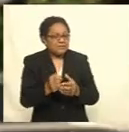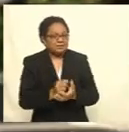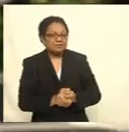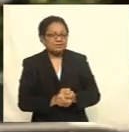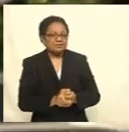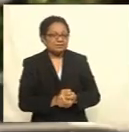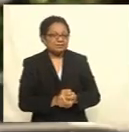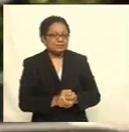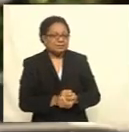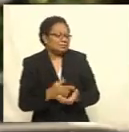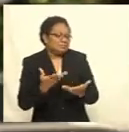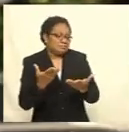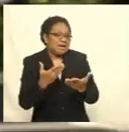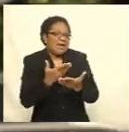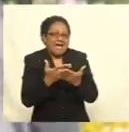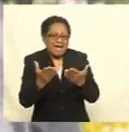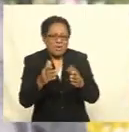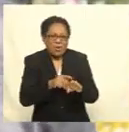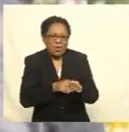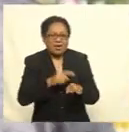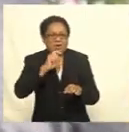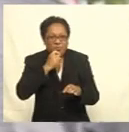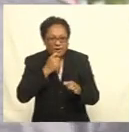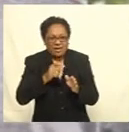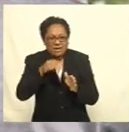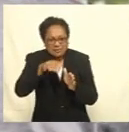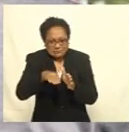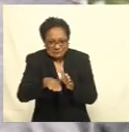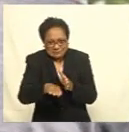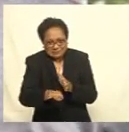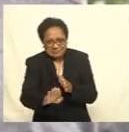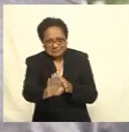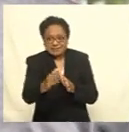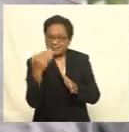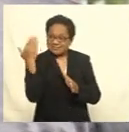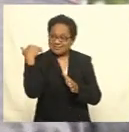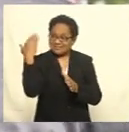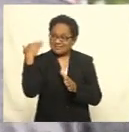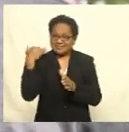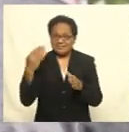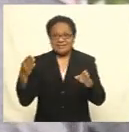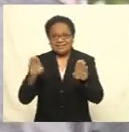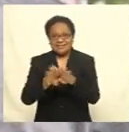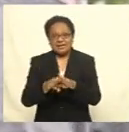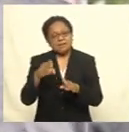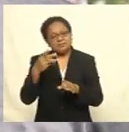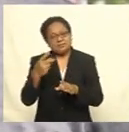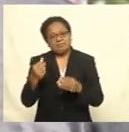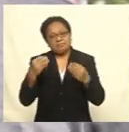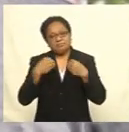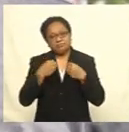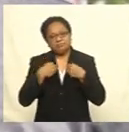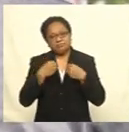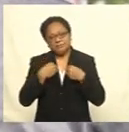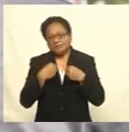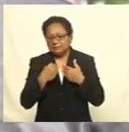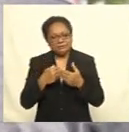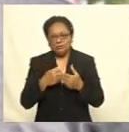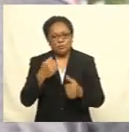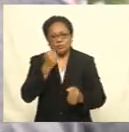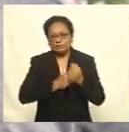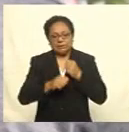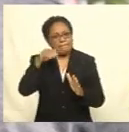like, how long will it take. Like last lockdown, the businesses, some businesses took a hit, but some of them came out of it quite